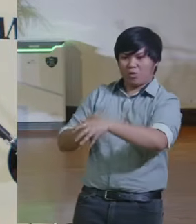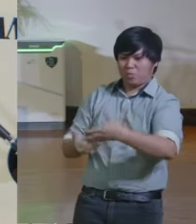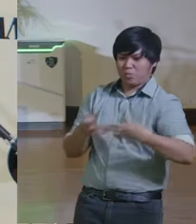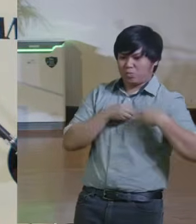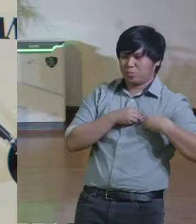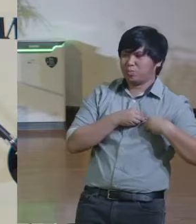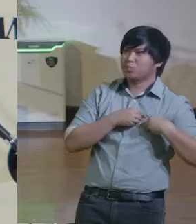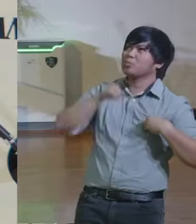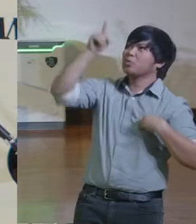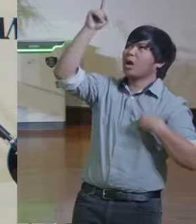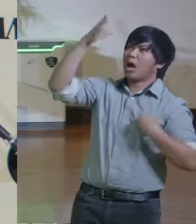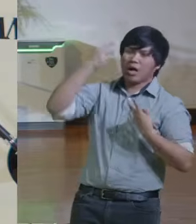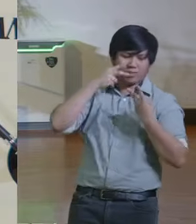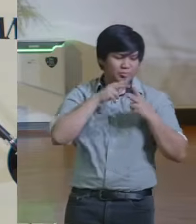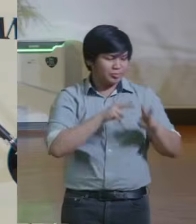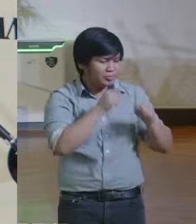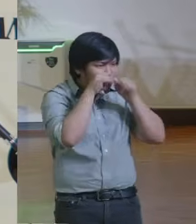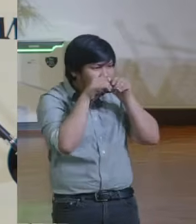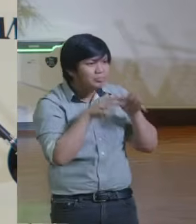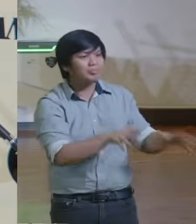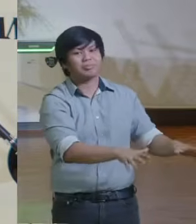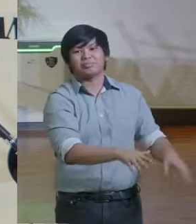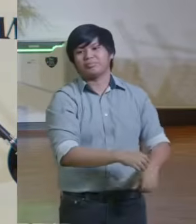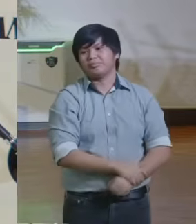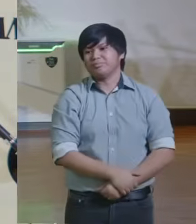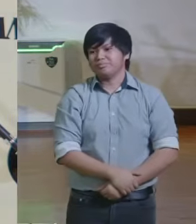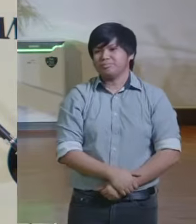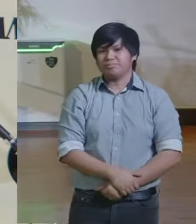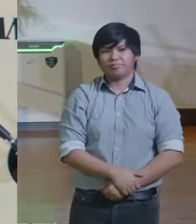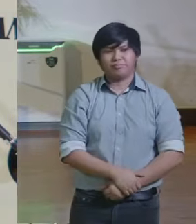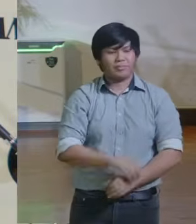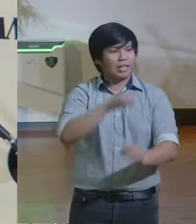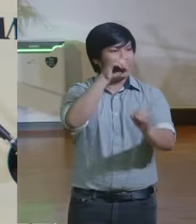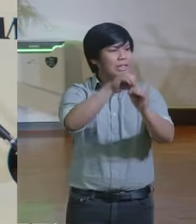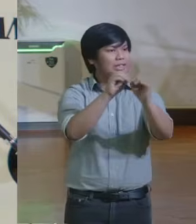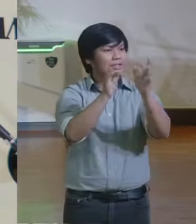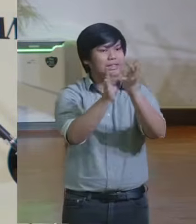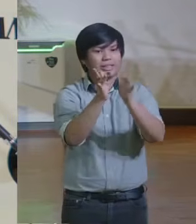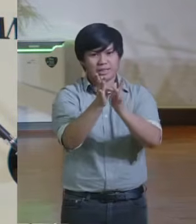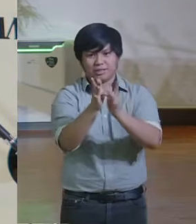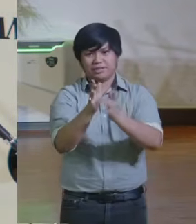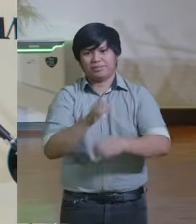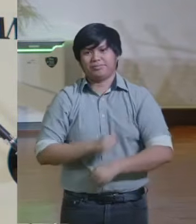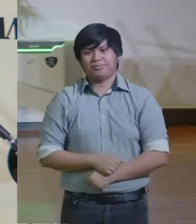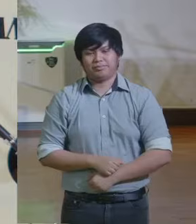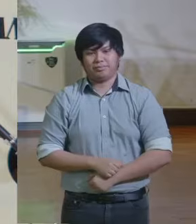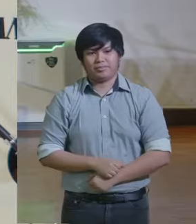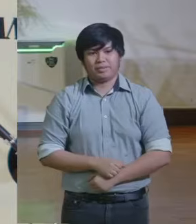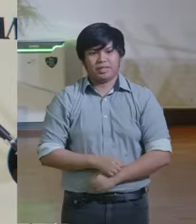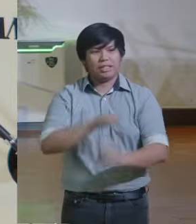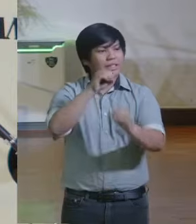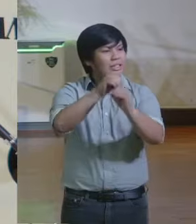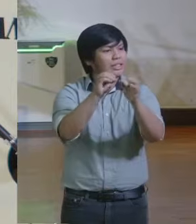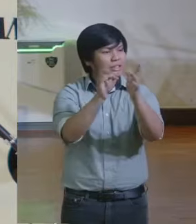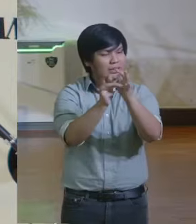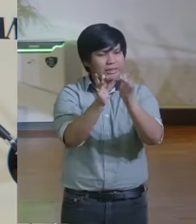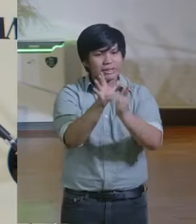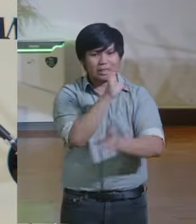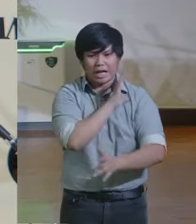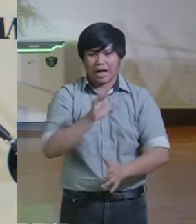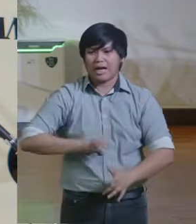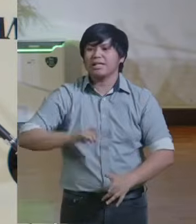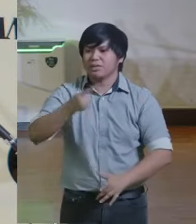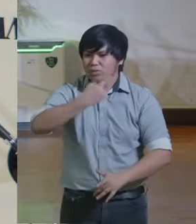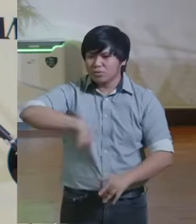Ephesians 1:7. In Him, sino yung Him? Si Jesus Christ. In Him, we